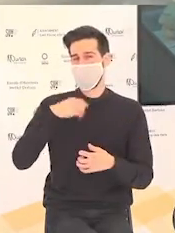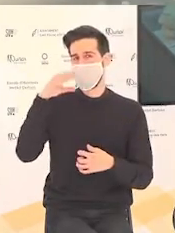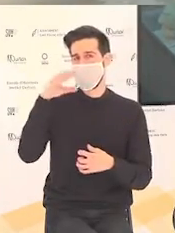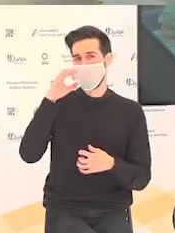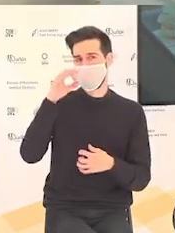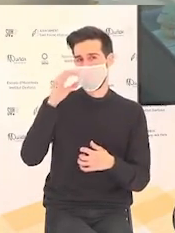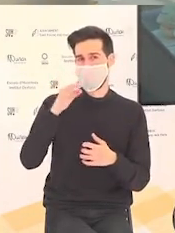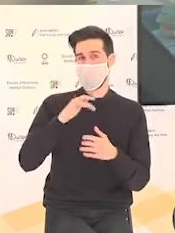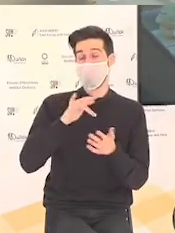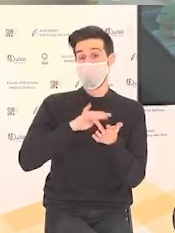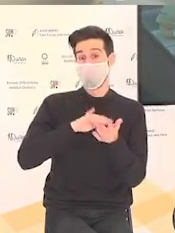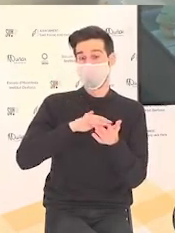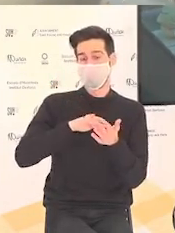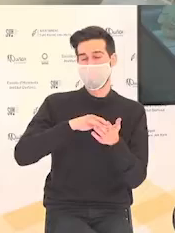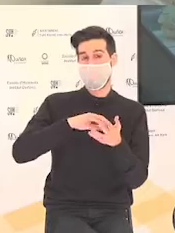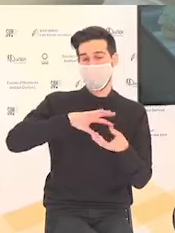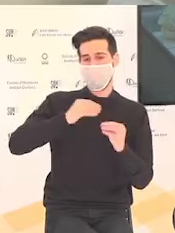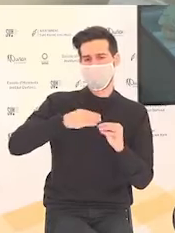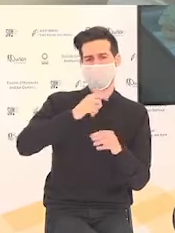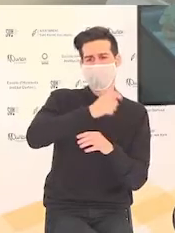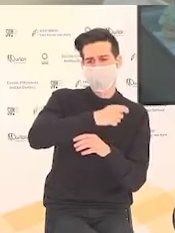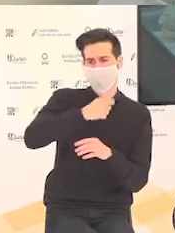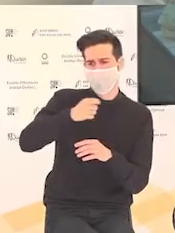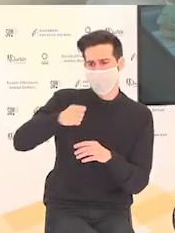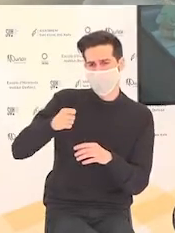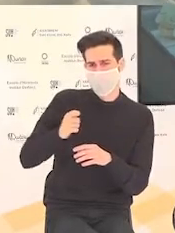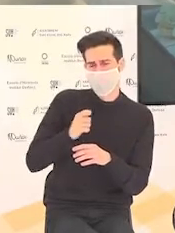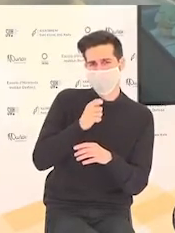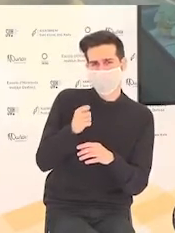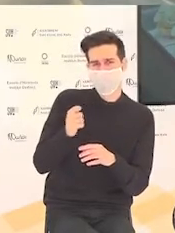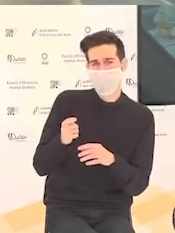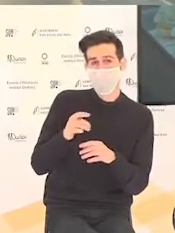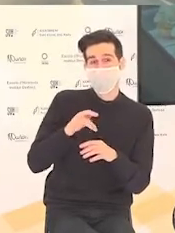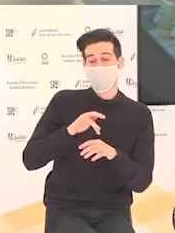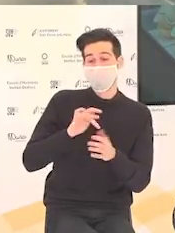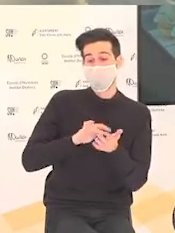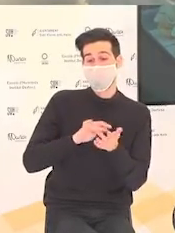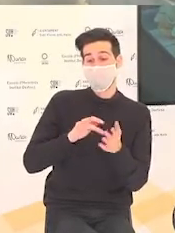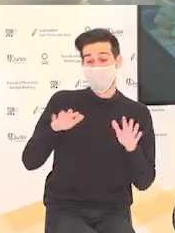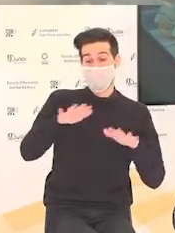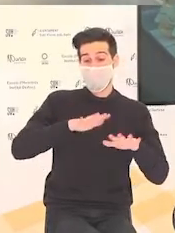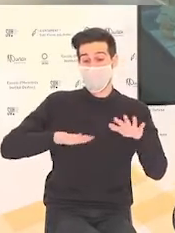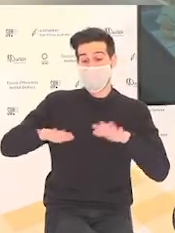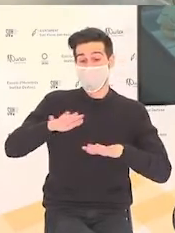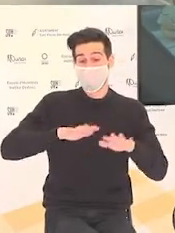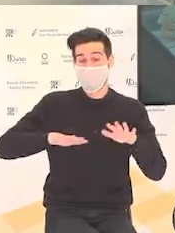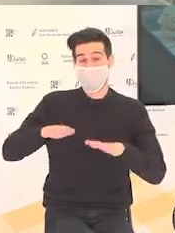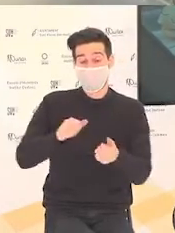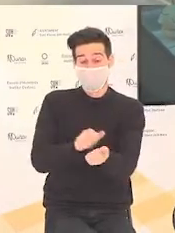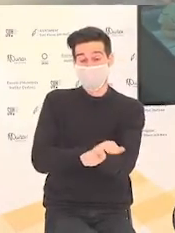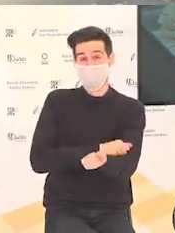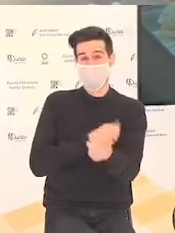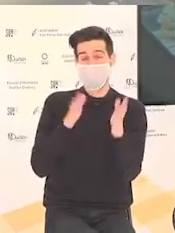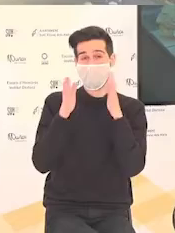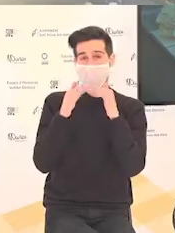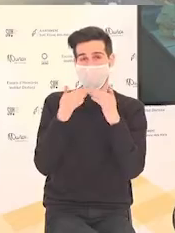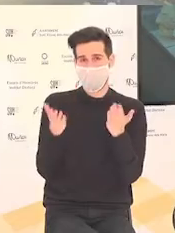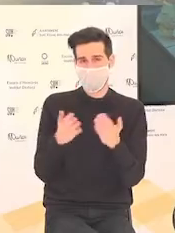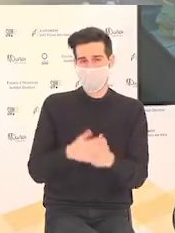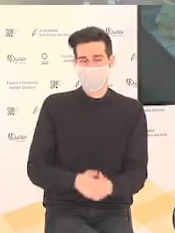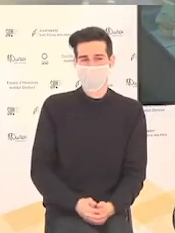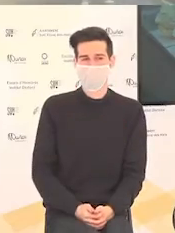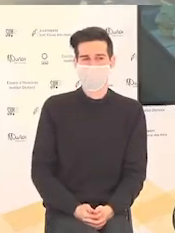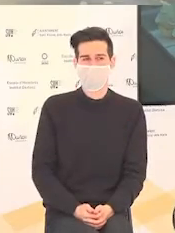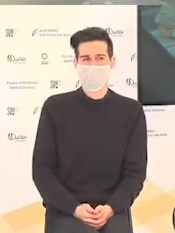se rellenen todos los huecos, todos los espacios, que no queden vacíos. That's sometimes the hard thing to know when to stop. Y a veces lo bueno